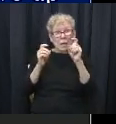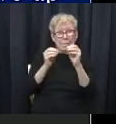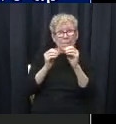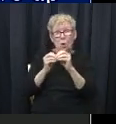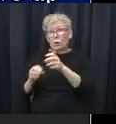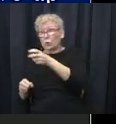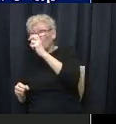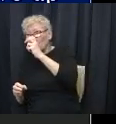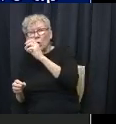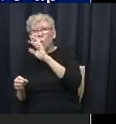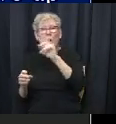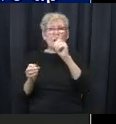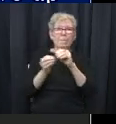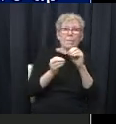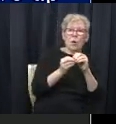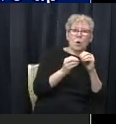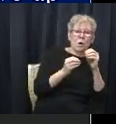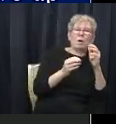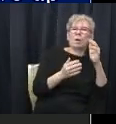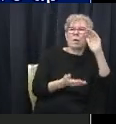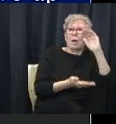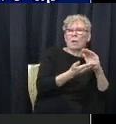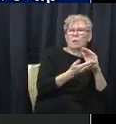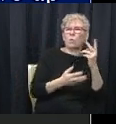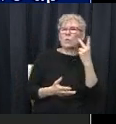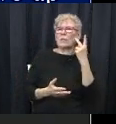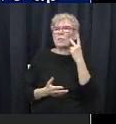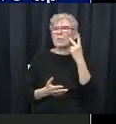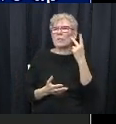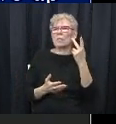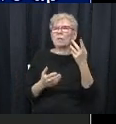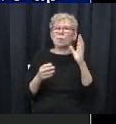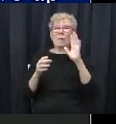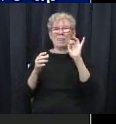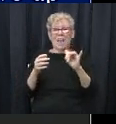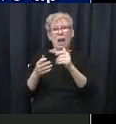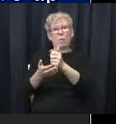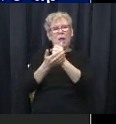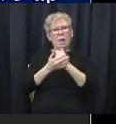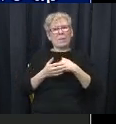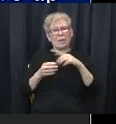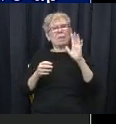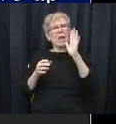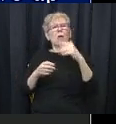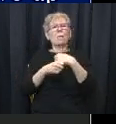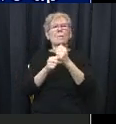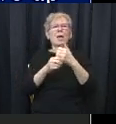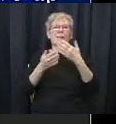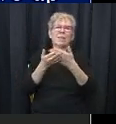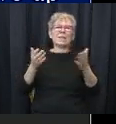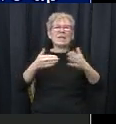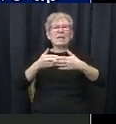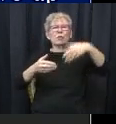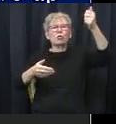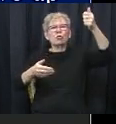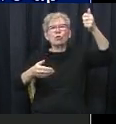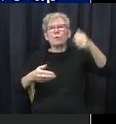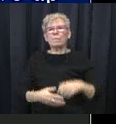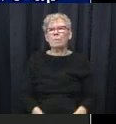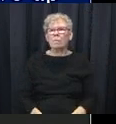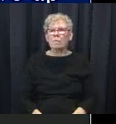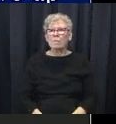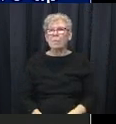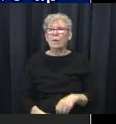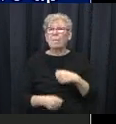Next, having a high level of community testing that is available and used, measured as the percentage of positive tests or